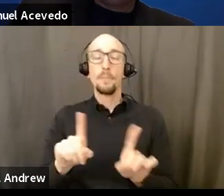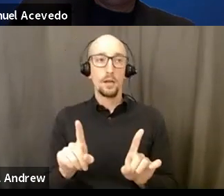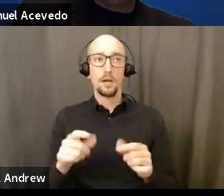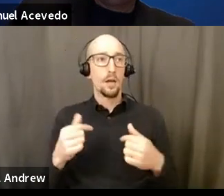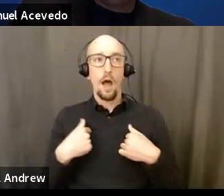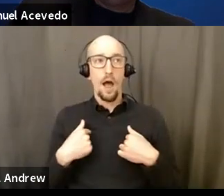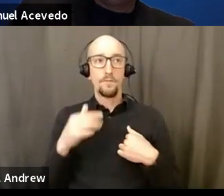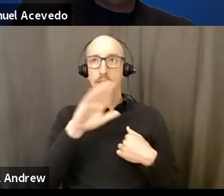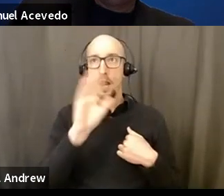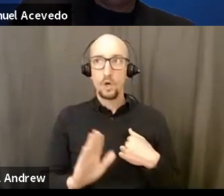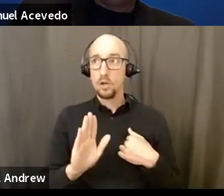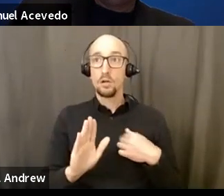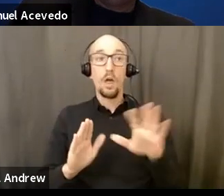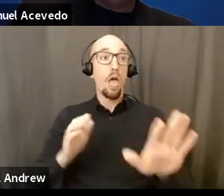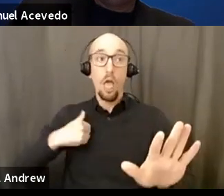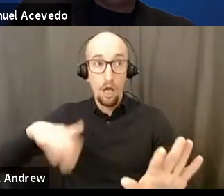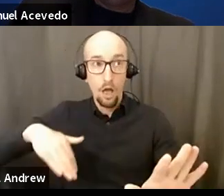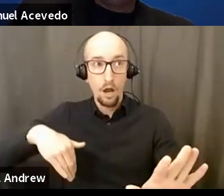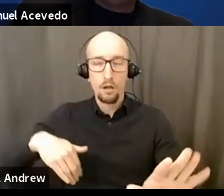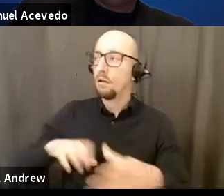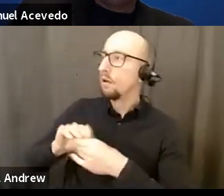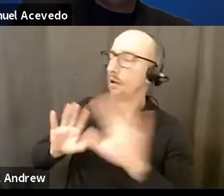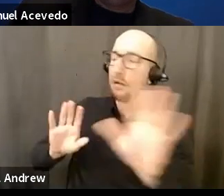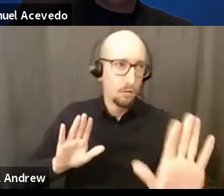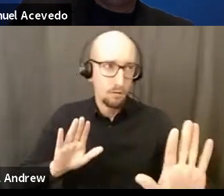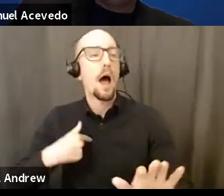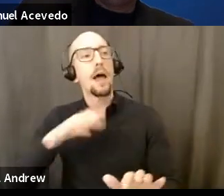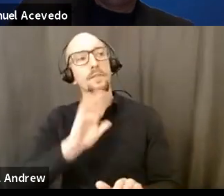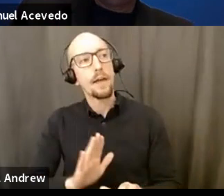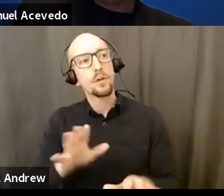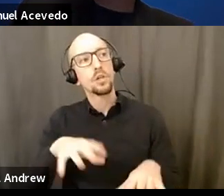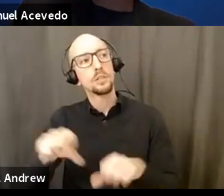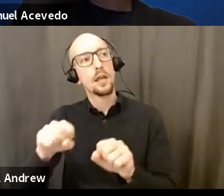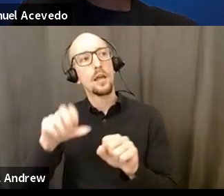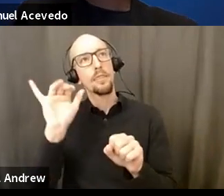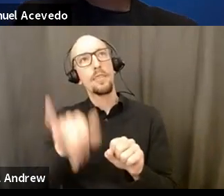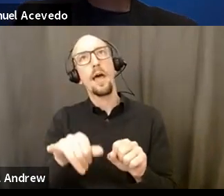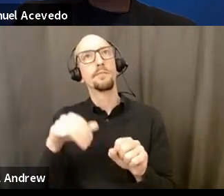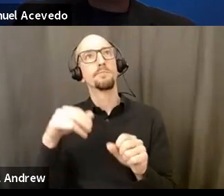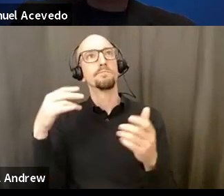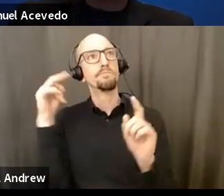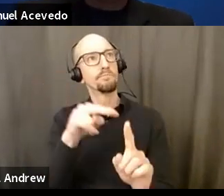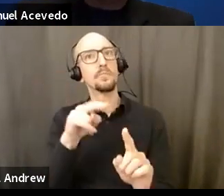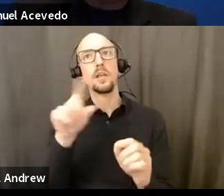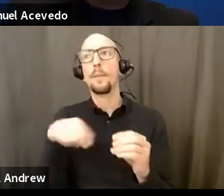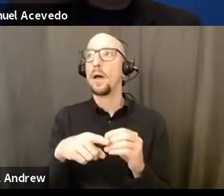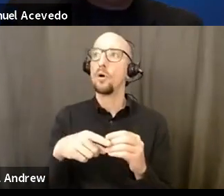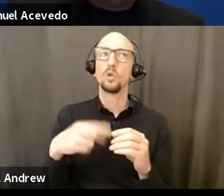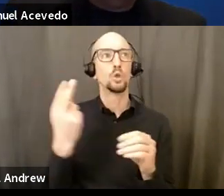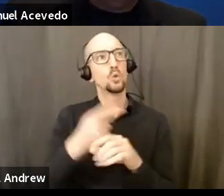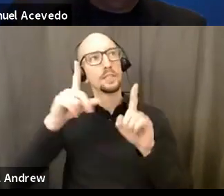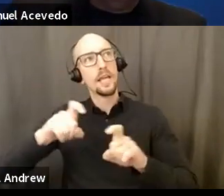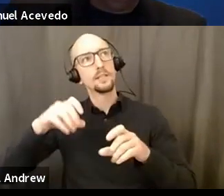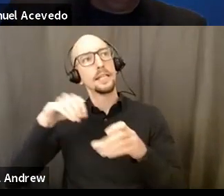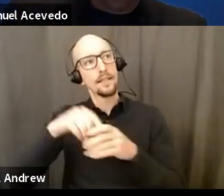have never, not No, yet, that's- taken a okay. position as it relates to utilizing an assessment in